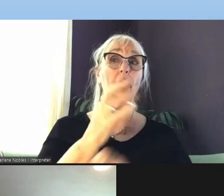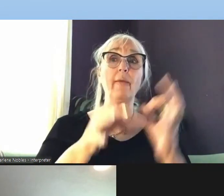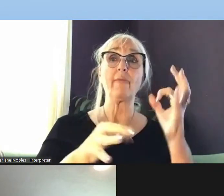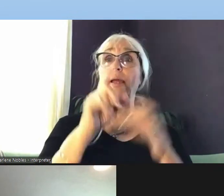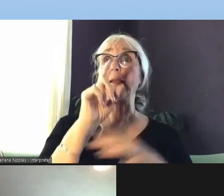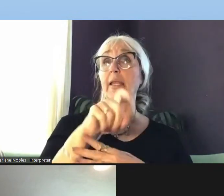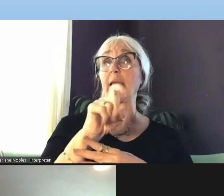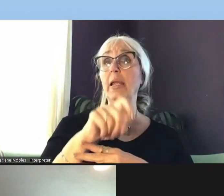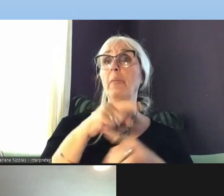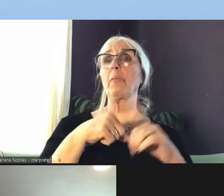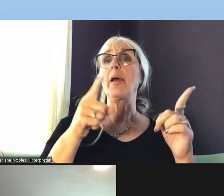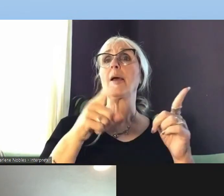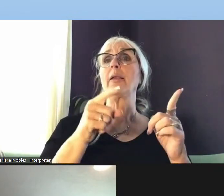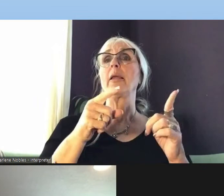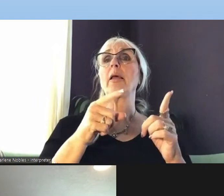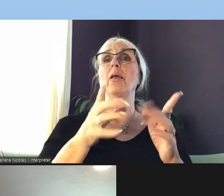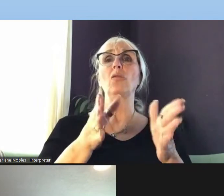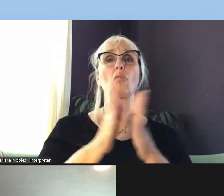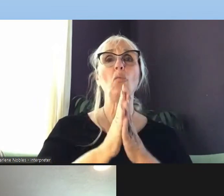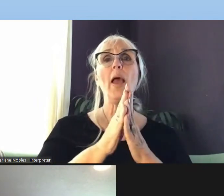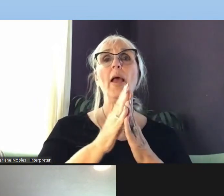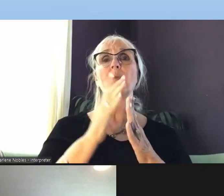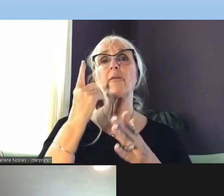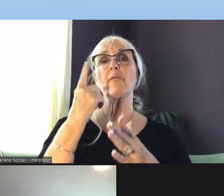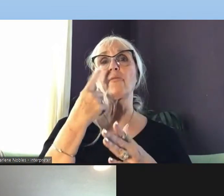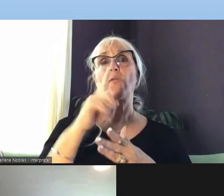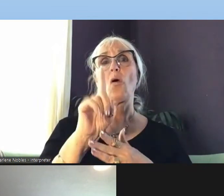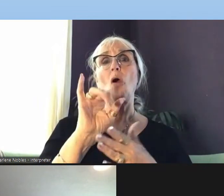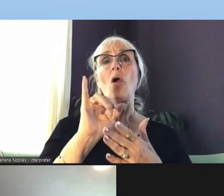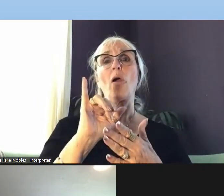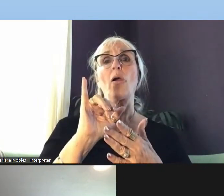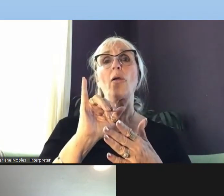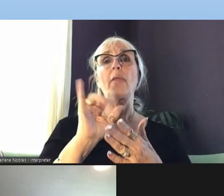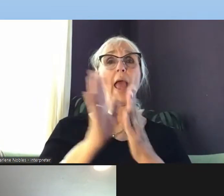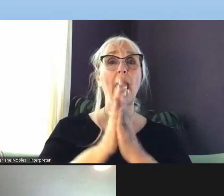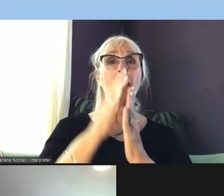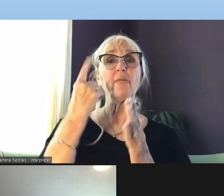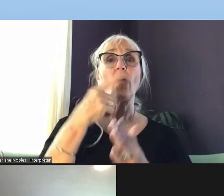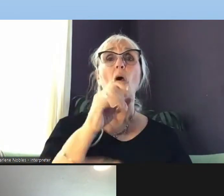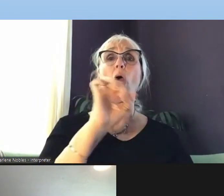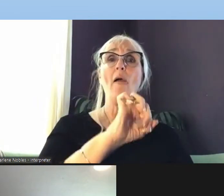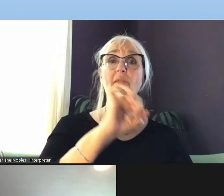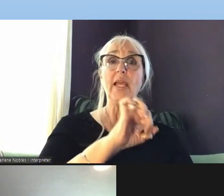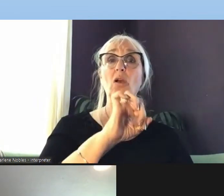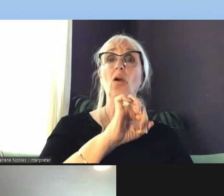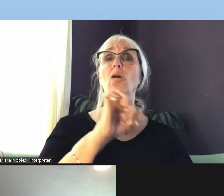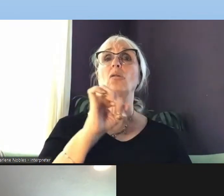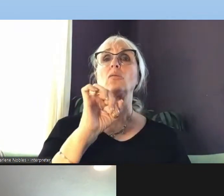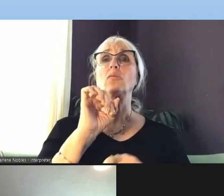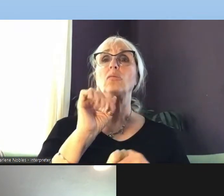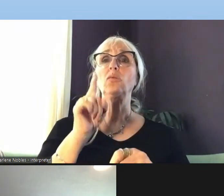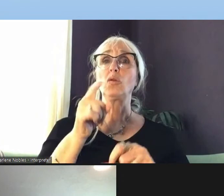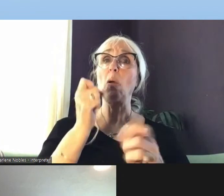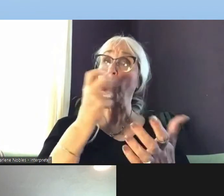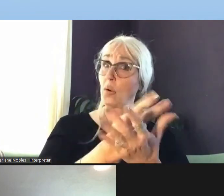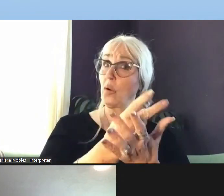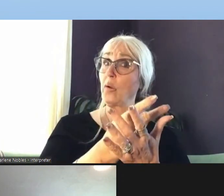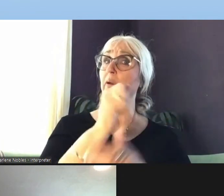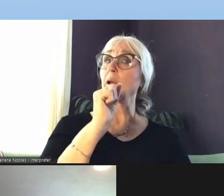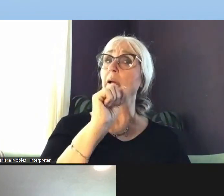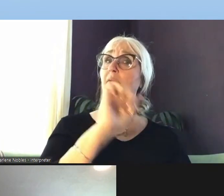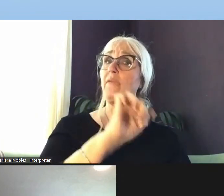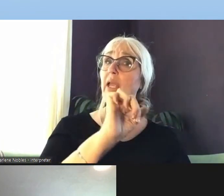the request was related to the fact that they had asked for a vehicle, and you approved a vehicle in the